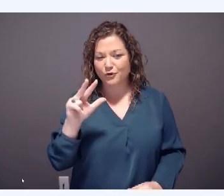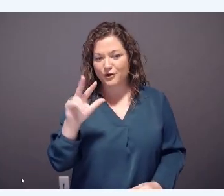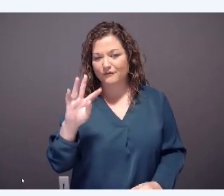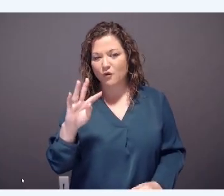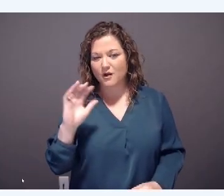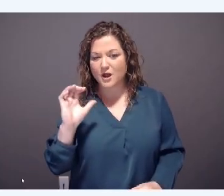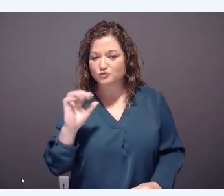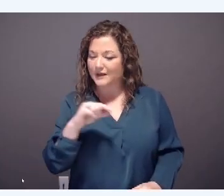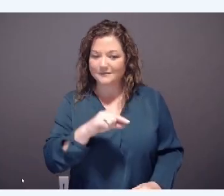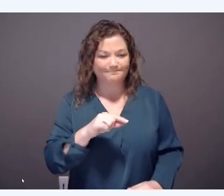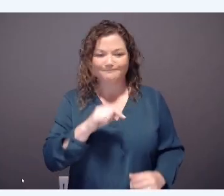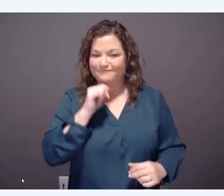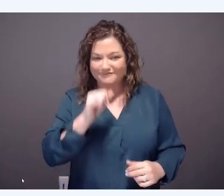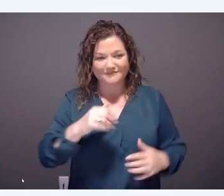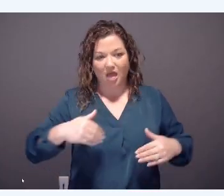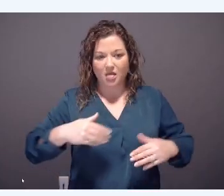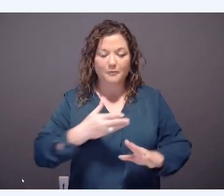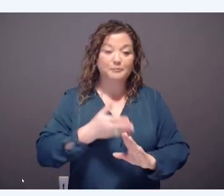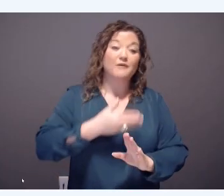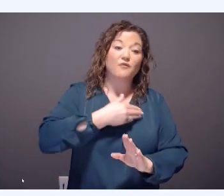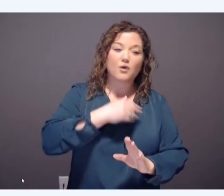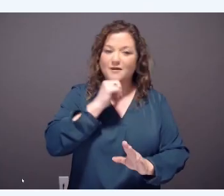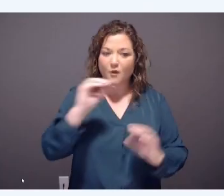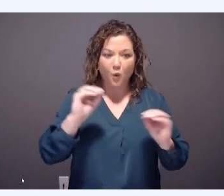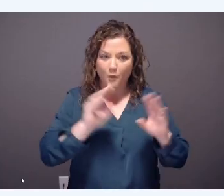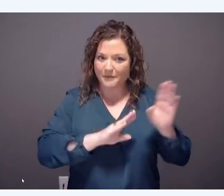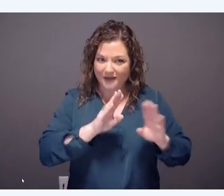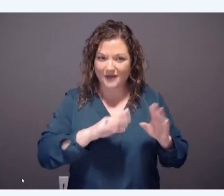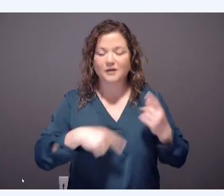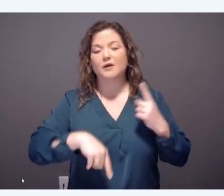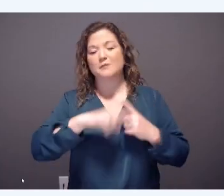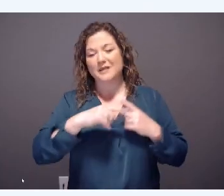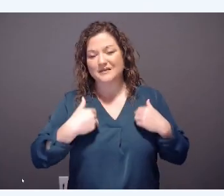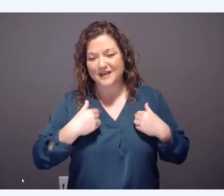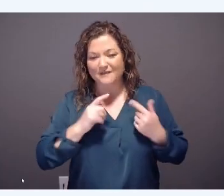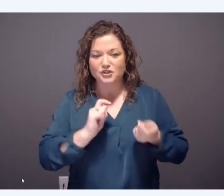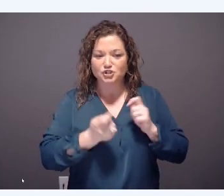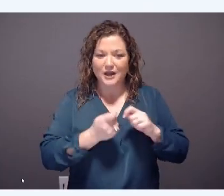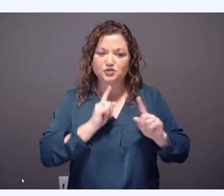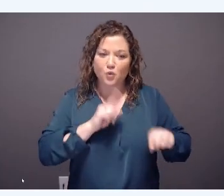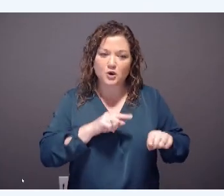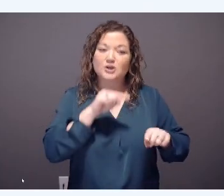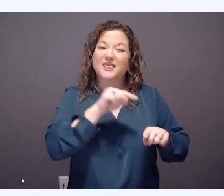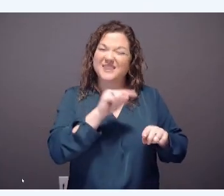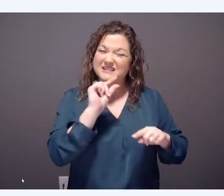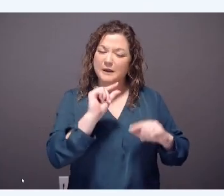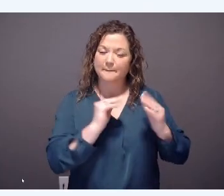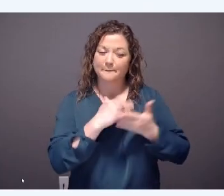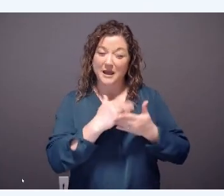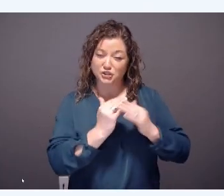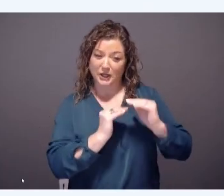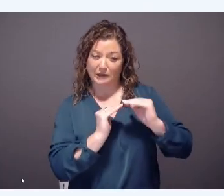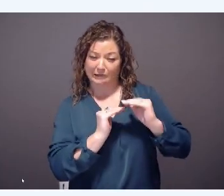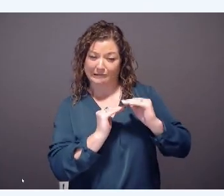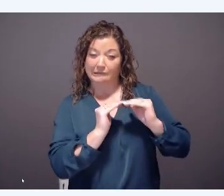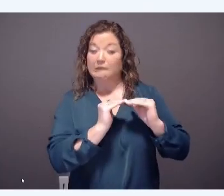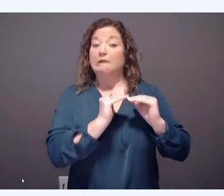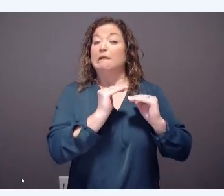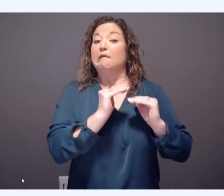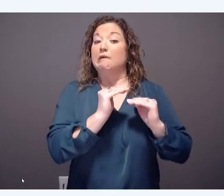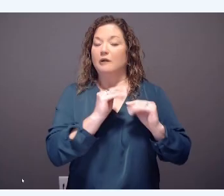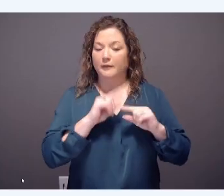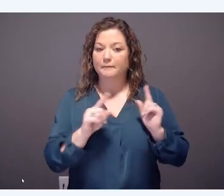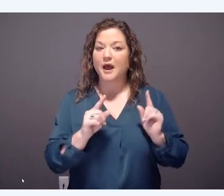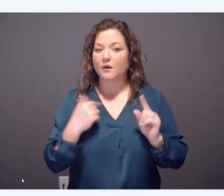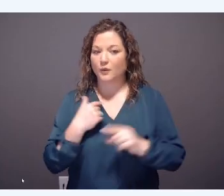included. And then we also had a few change orders. So this project did go over budget, but we were able to utilize funding or remaining funding from the new